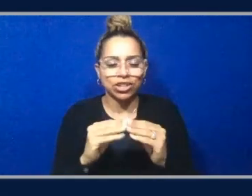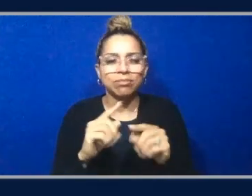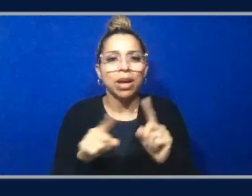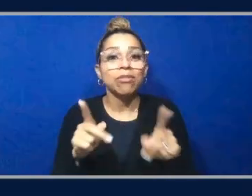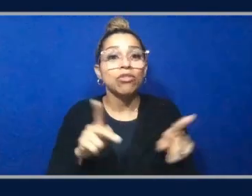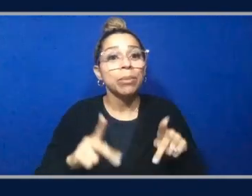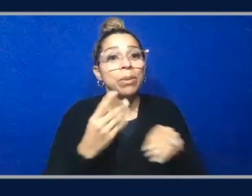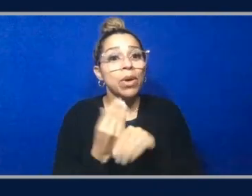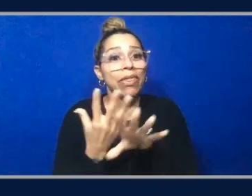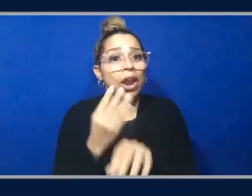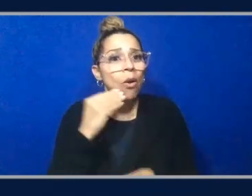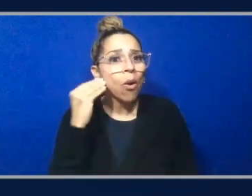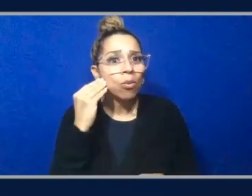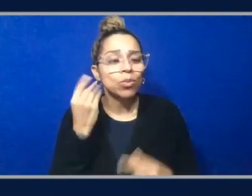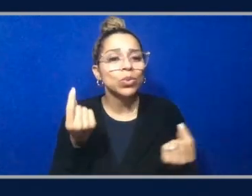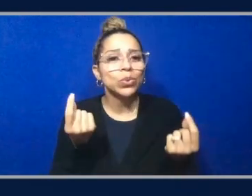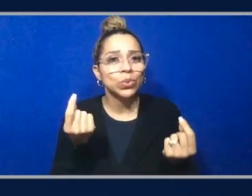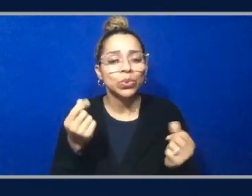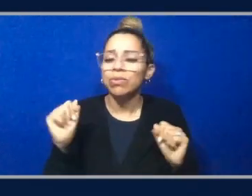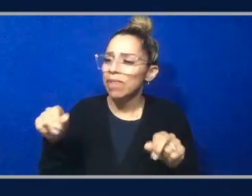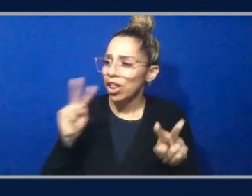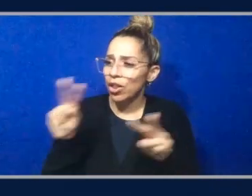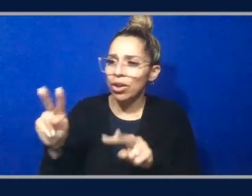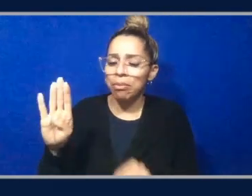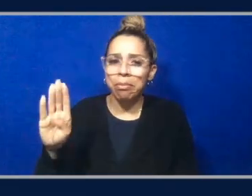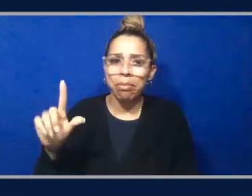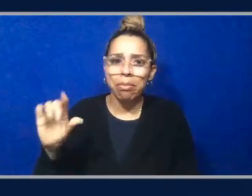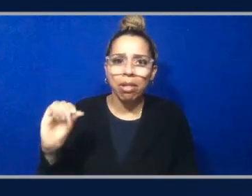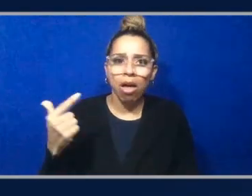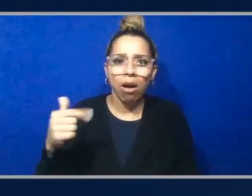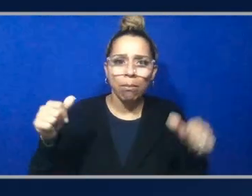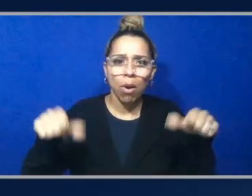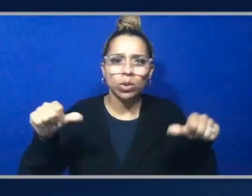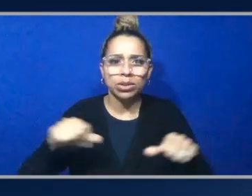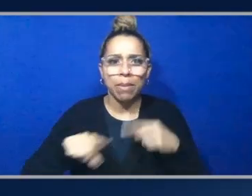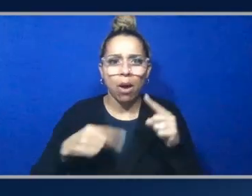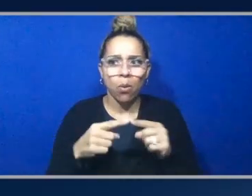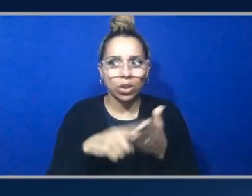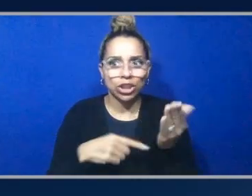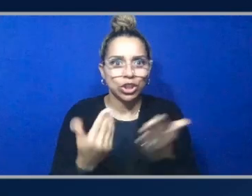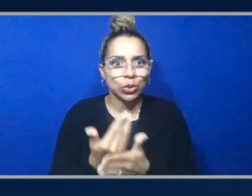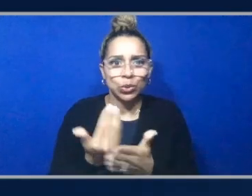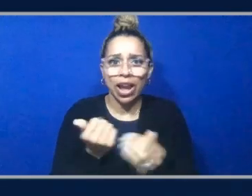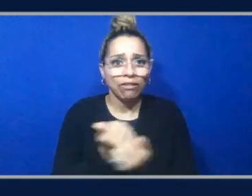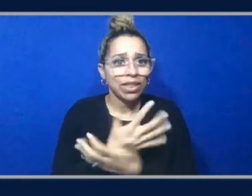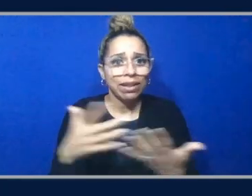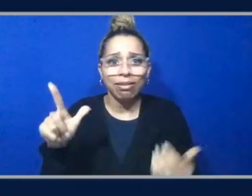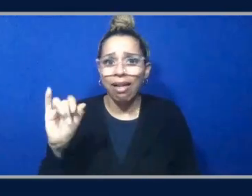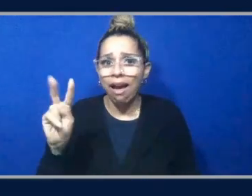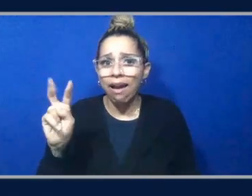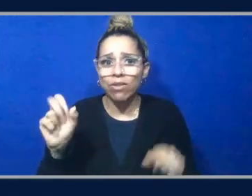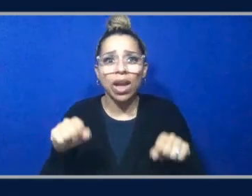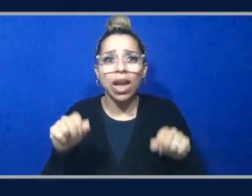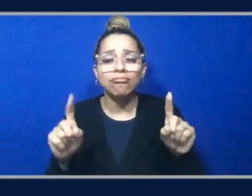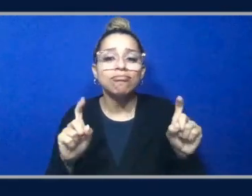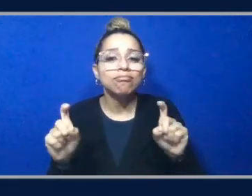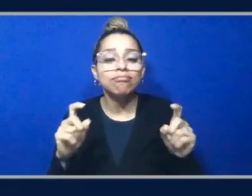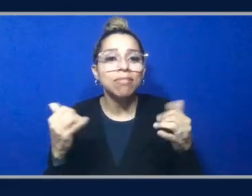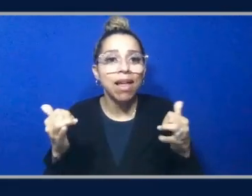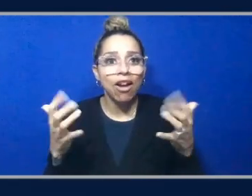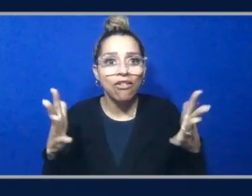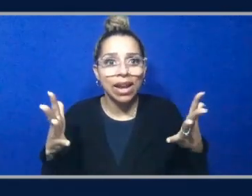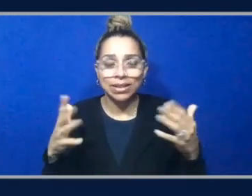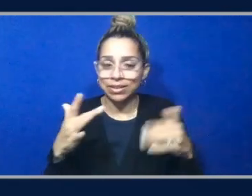on the blog post on the What's New. So yeah, everything's live. You can go and play with it right away. It's available. It launched yesterday, so it's available